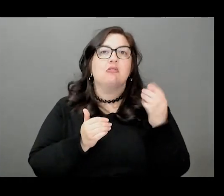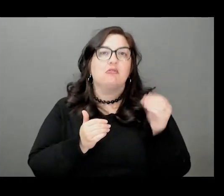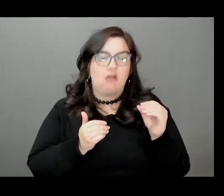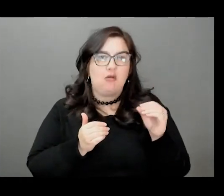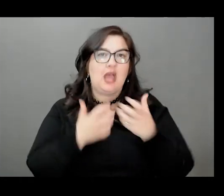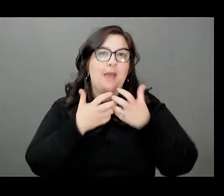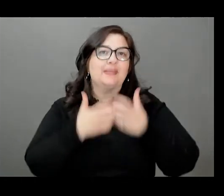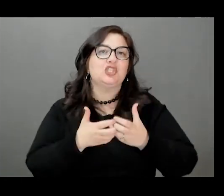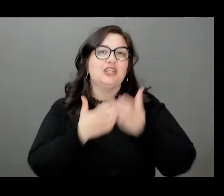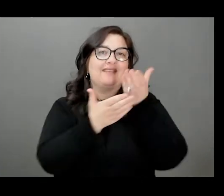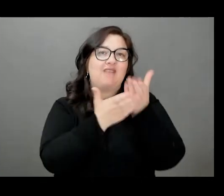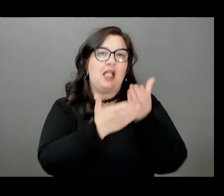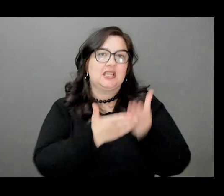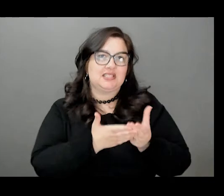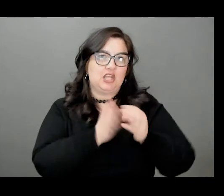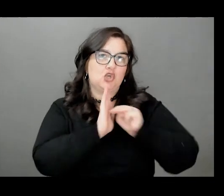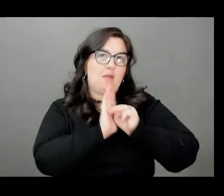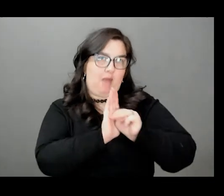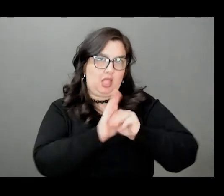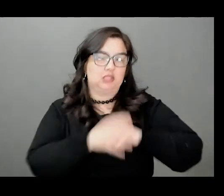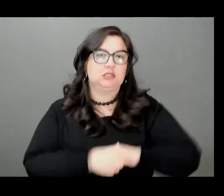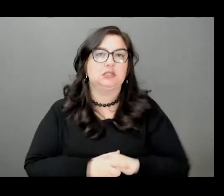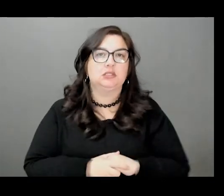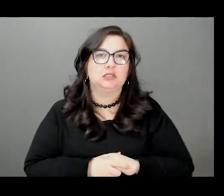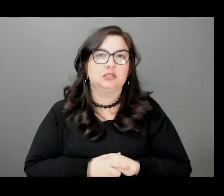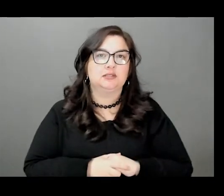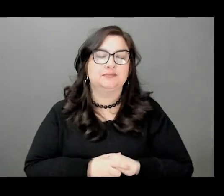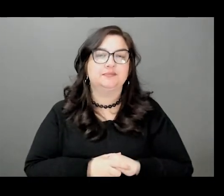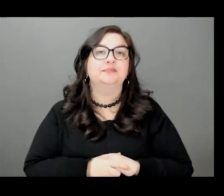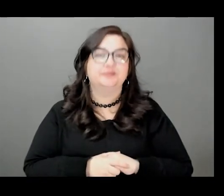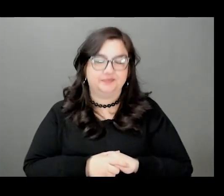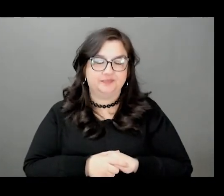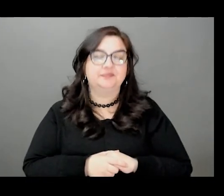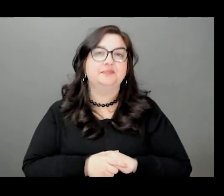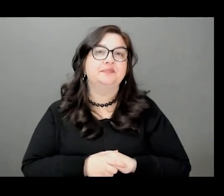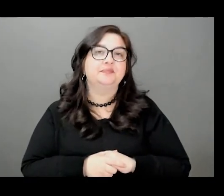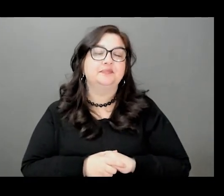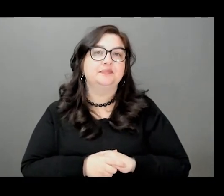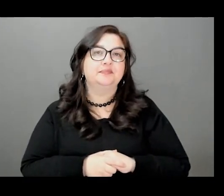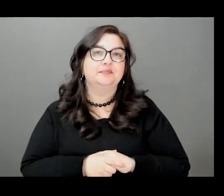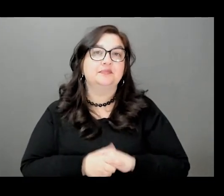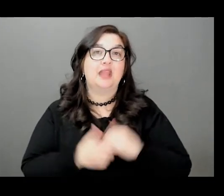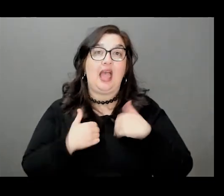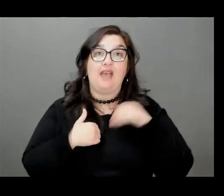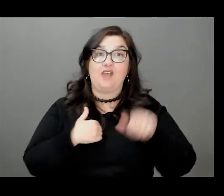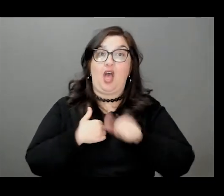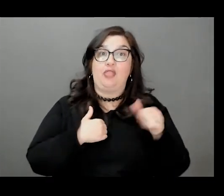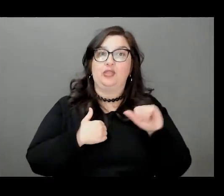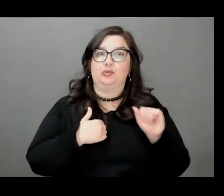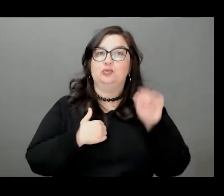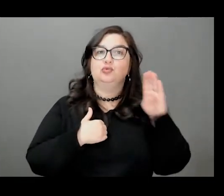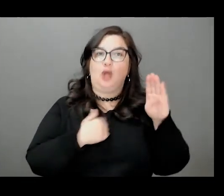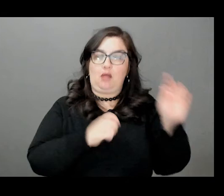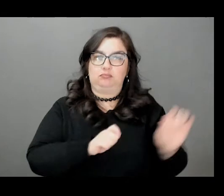output of this now then goes into what we call as a machine validation model. So I'll kind of work.